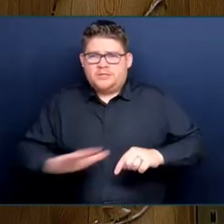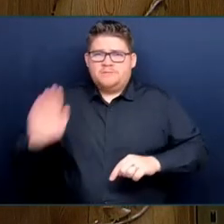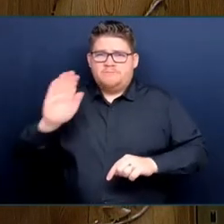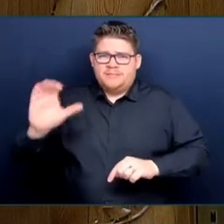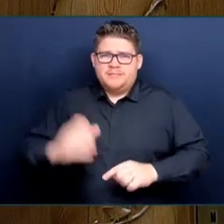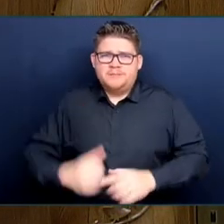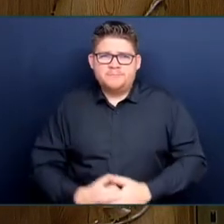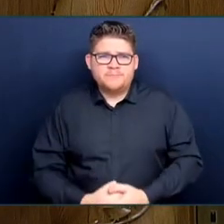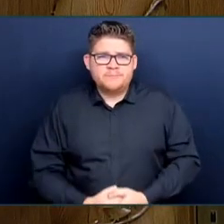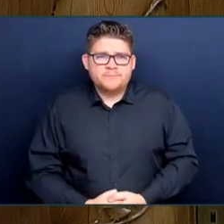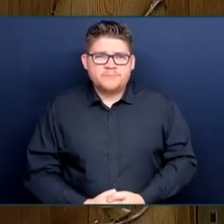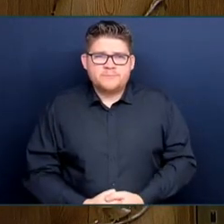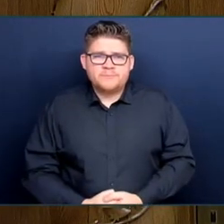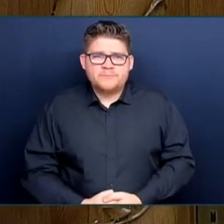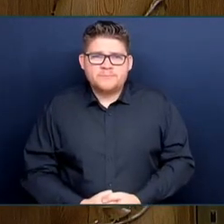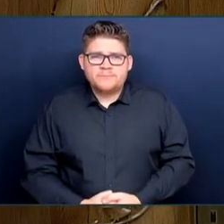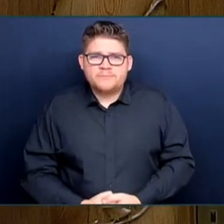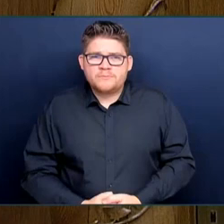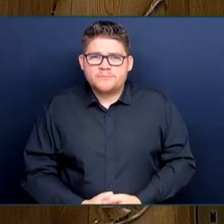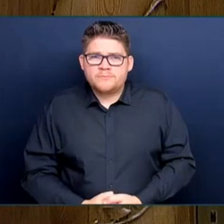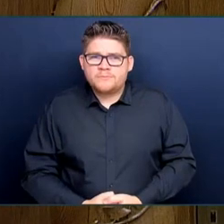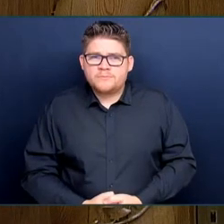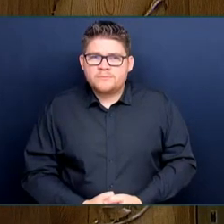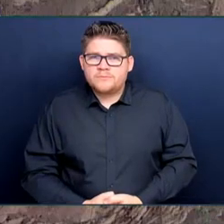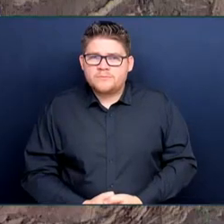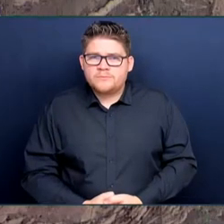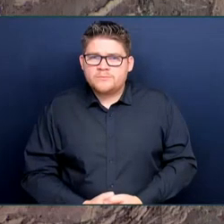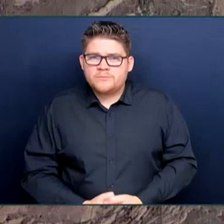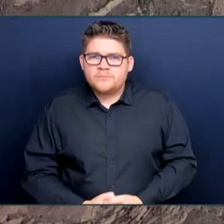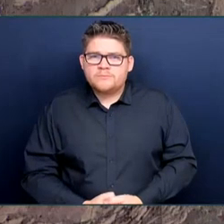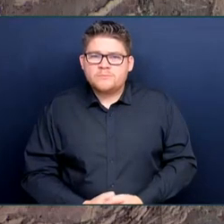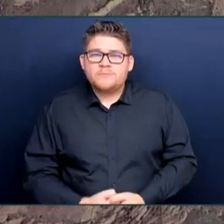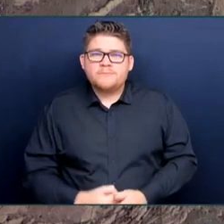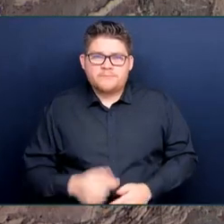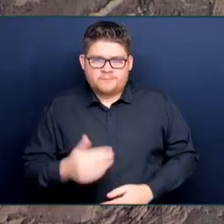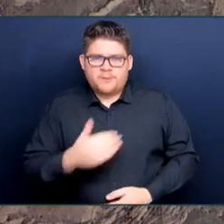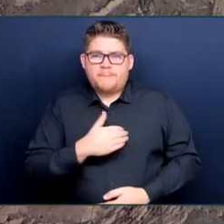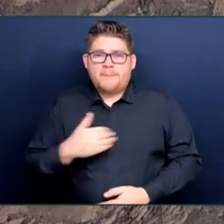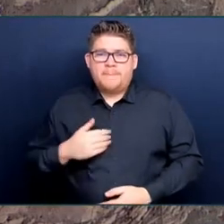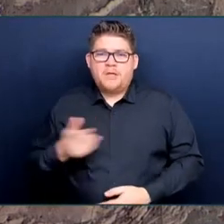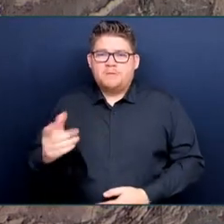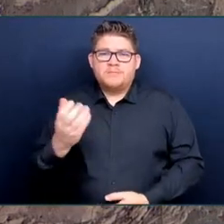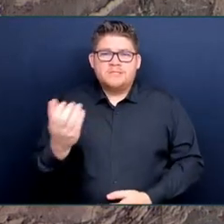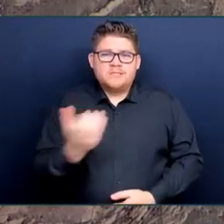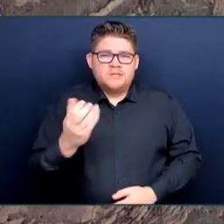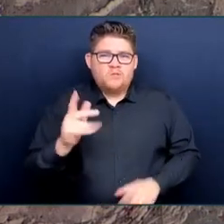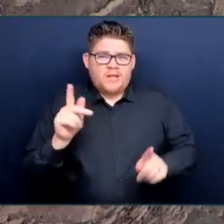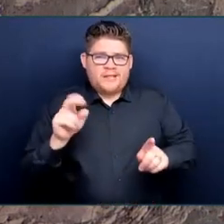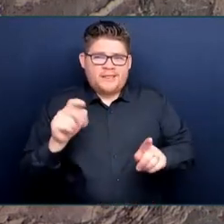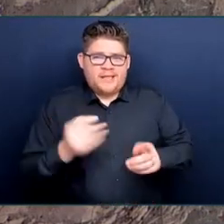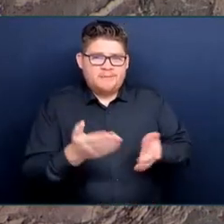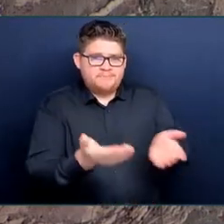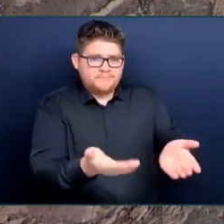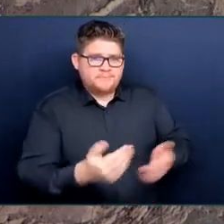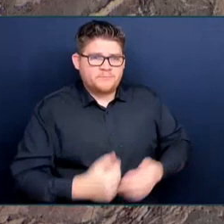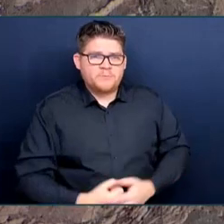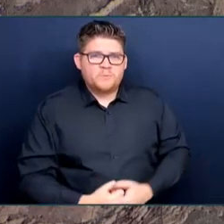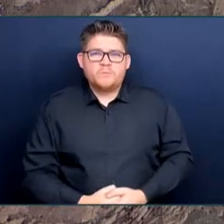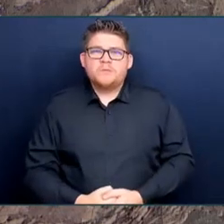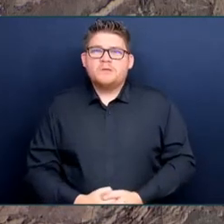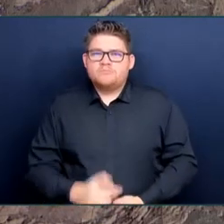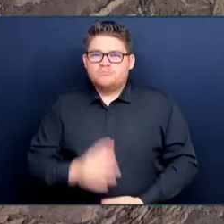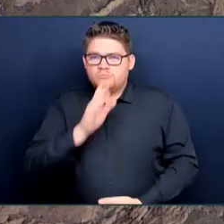Member for Chilliwack, Kent. Thank you, Mr. Speaker. Each year, the British Columbia recognizes and proclaim the 20th March,